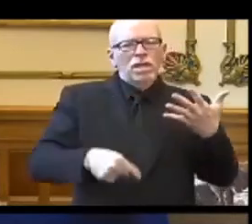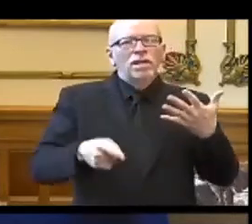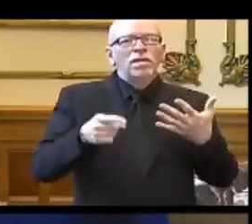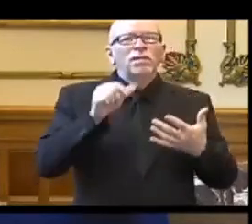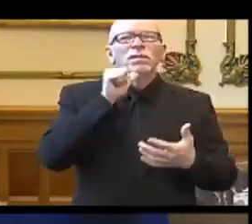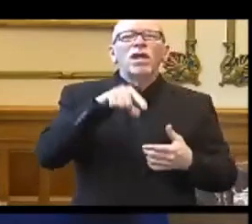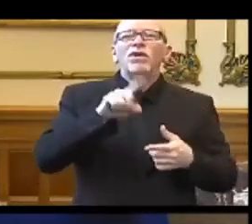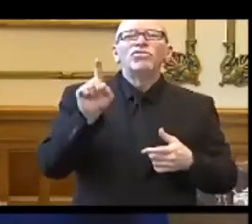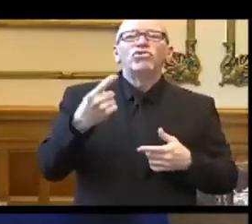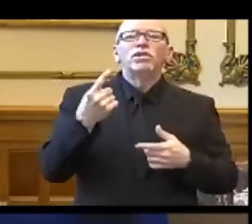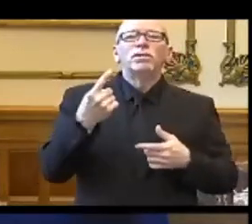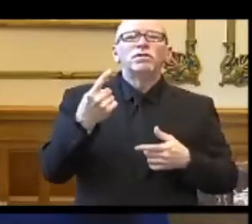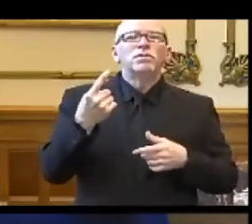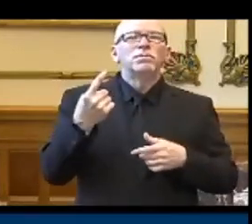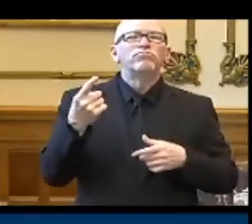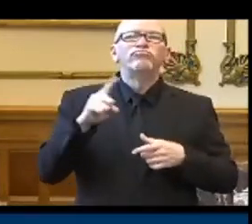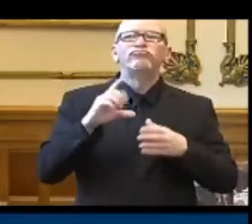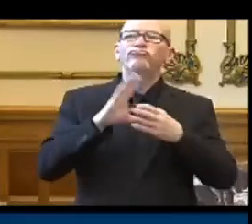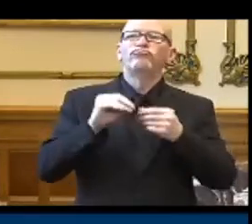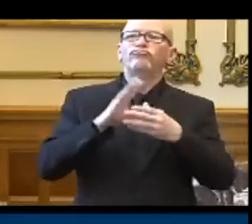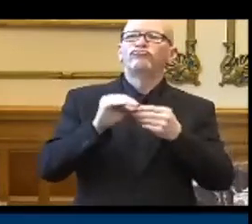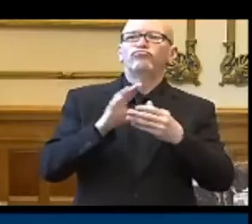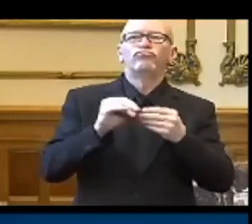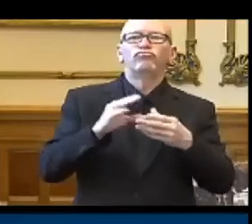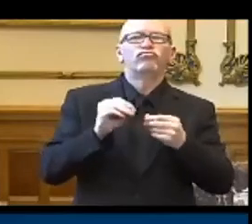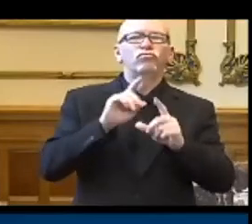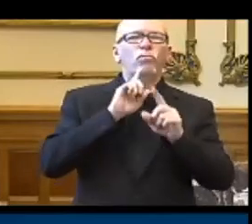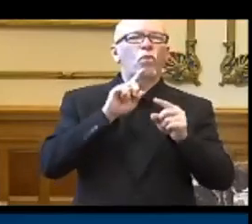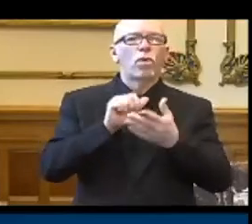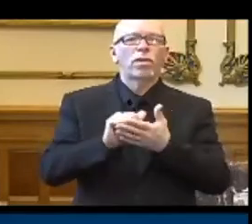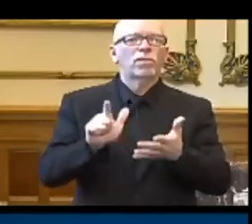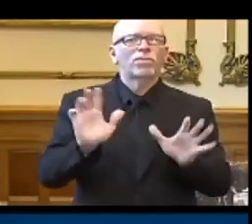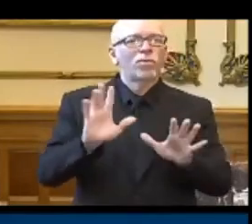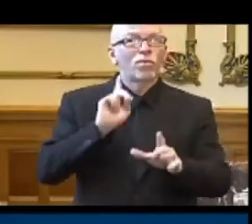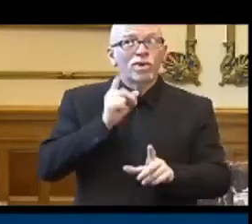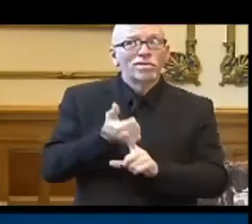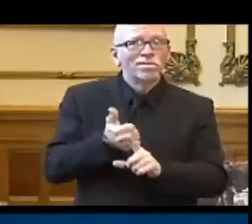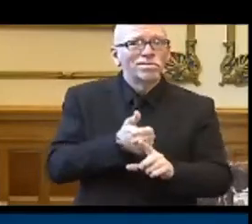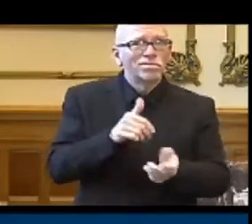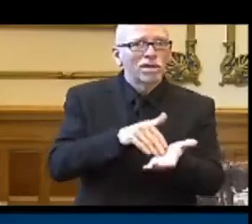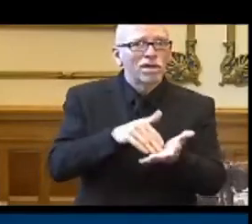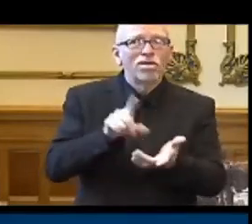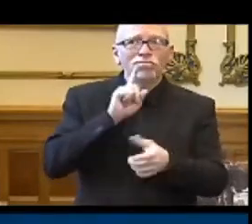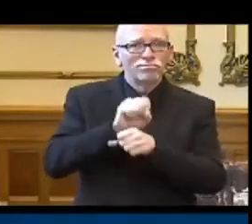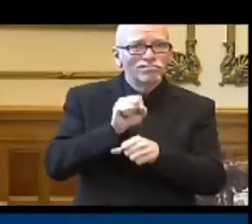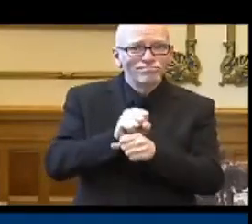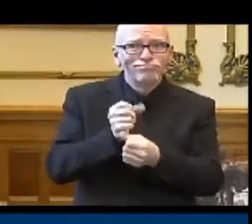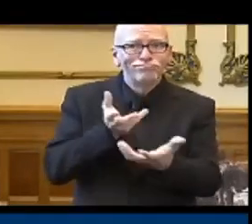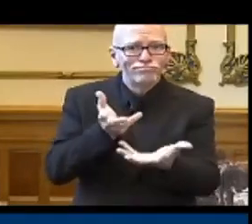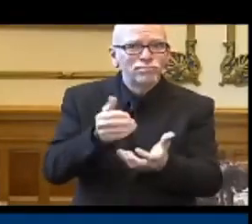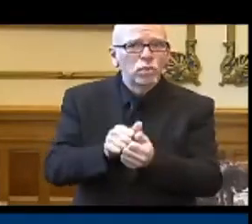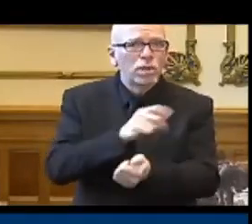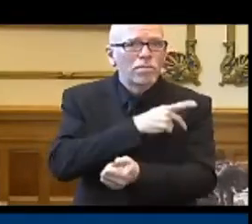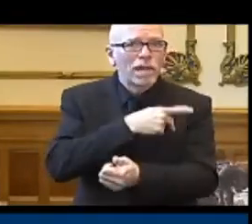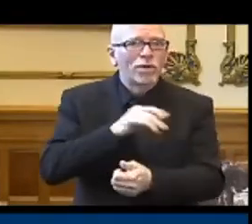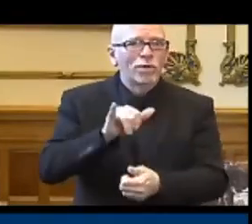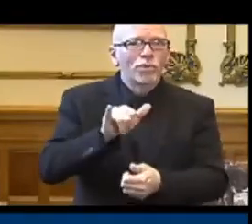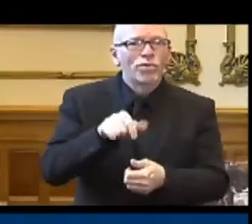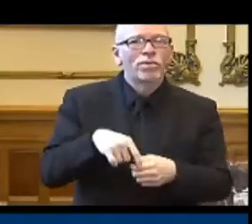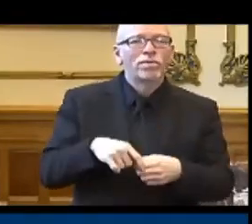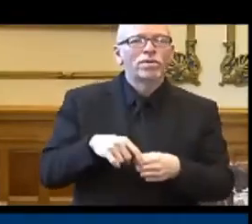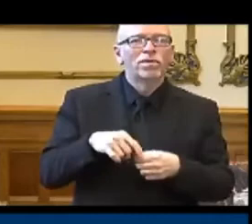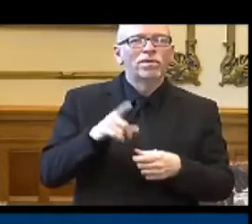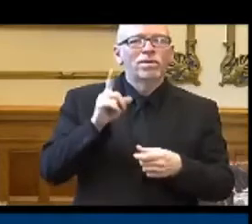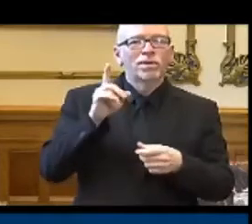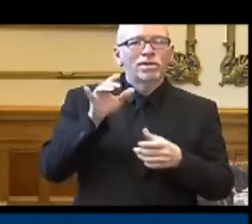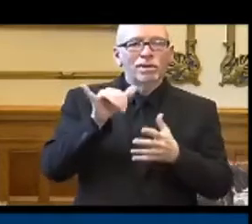just, talking the talk here, but they are walking the walk on the front line, as close to hand